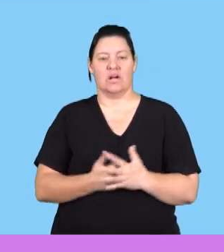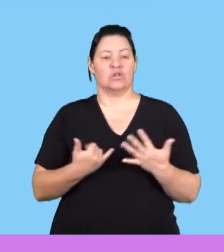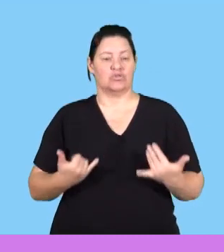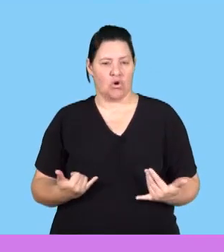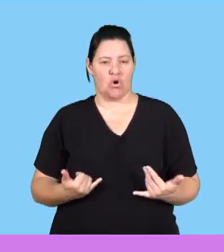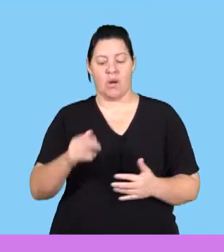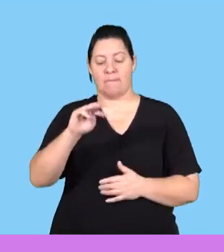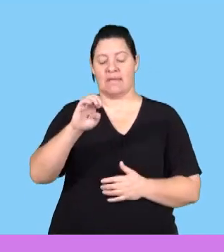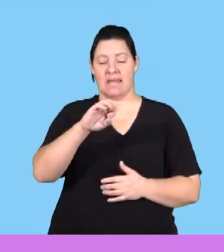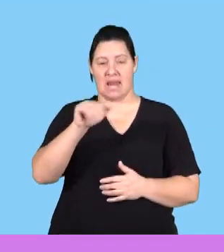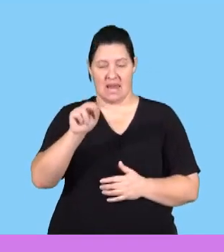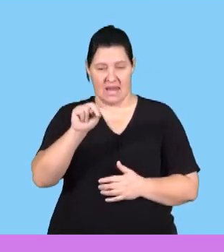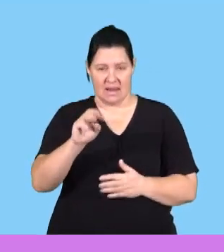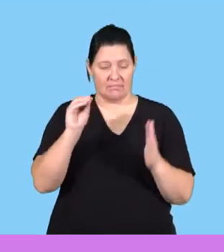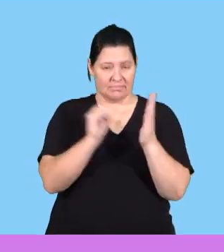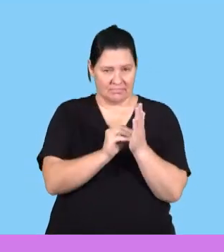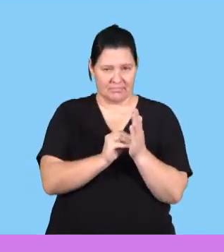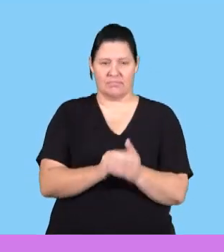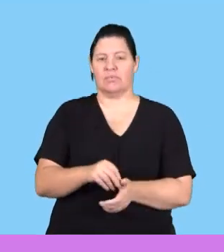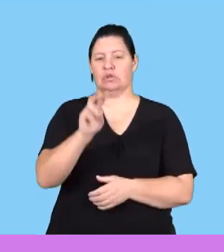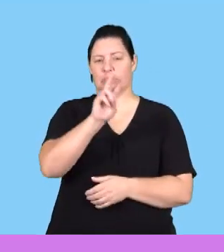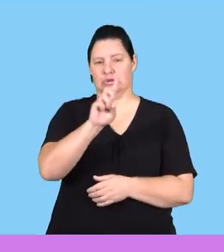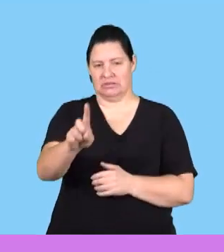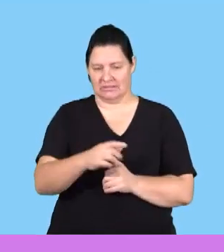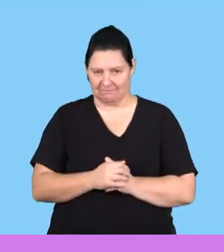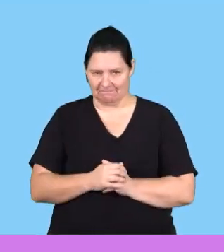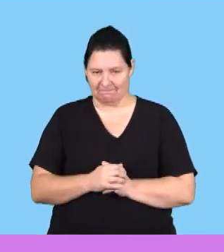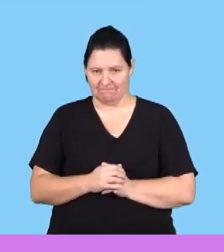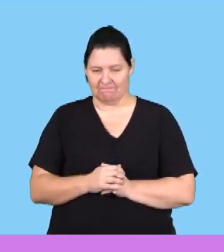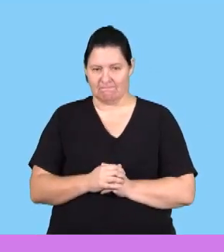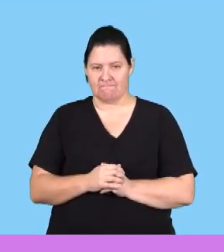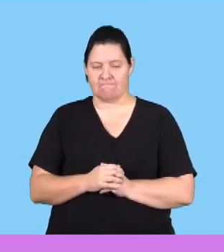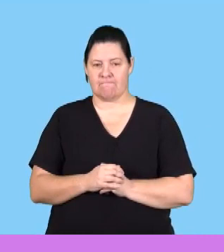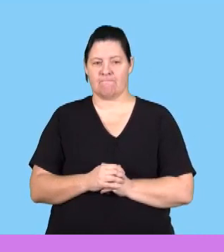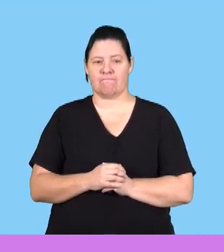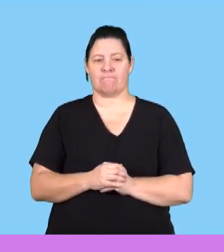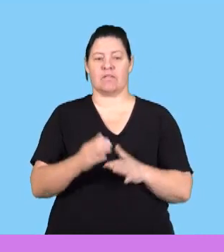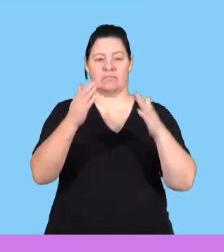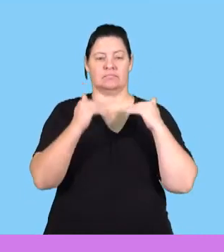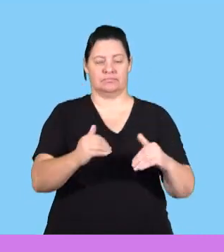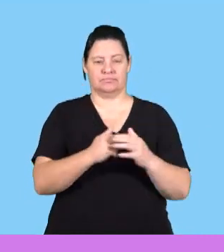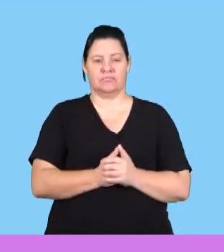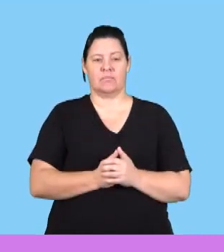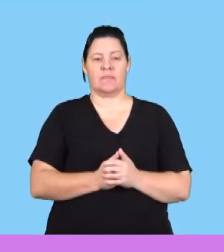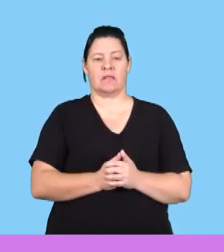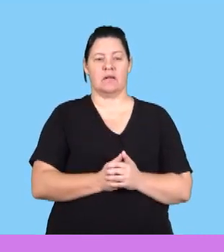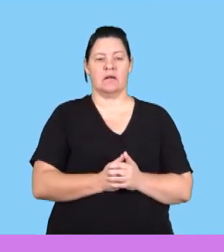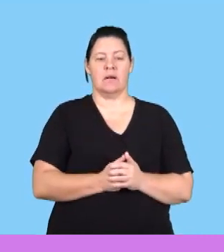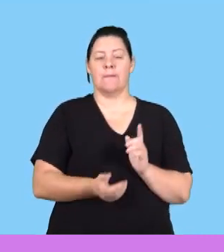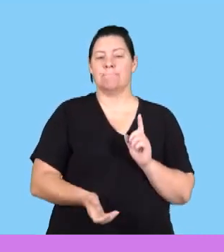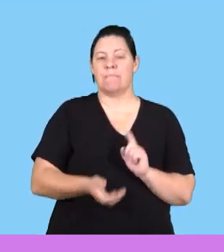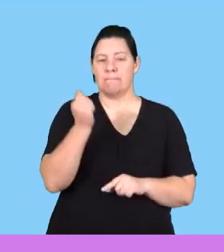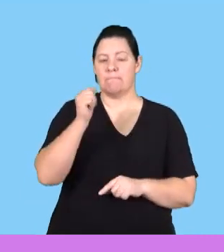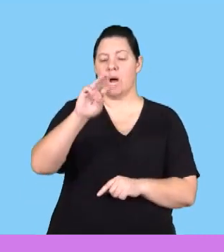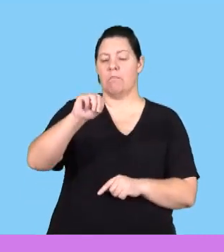order. Okay, so the median mark in this case then will be 21. All right, let's look at our next question.